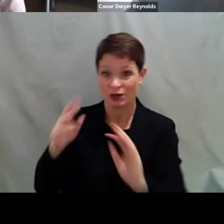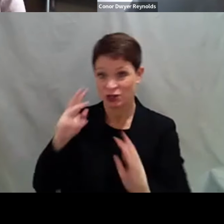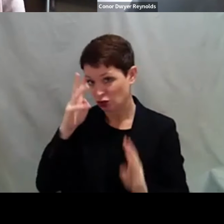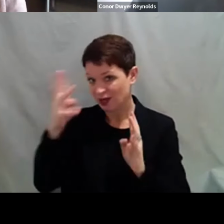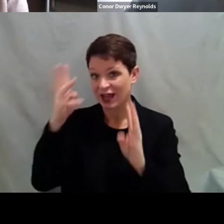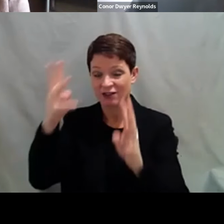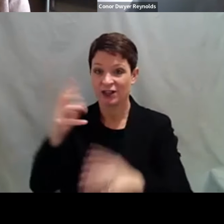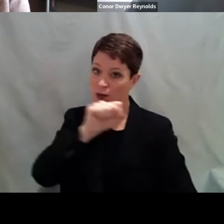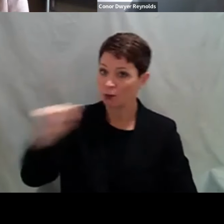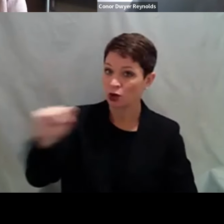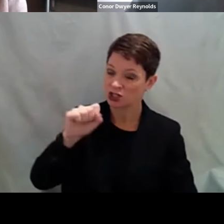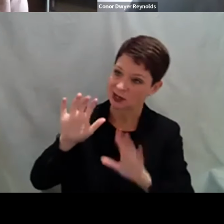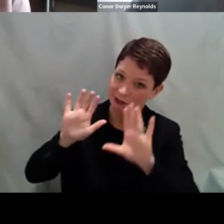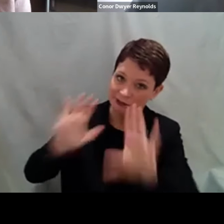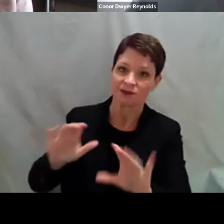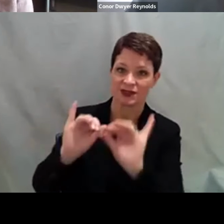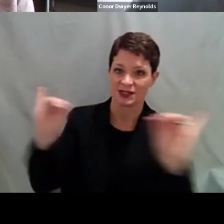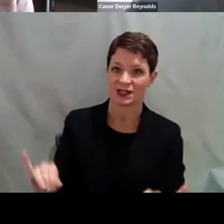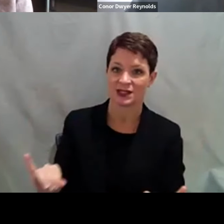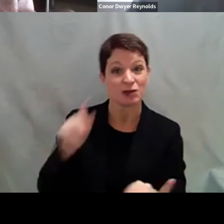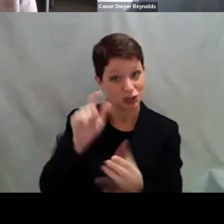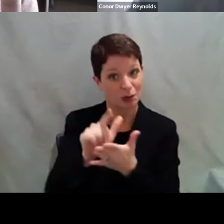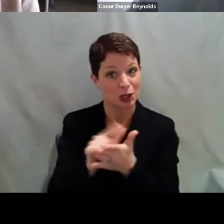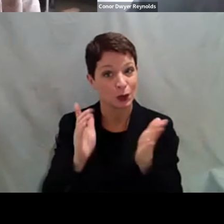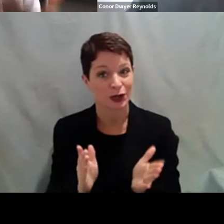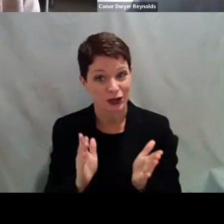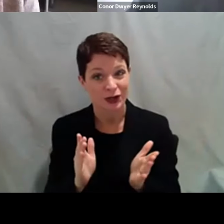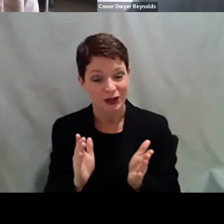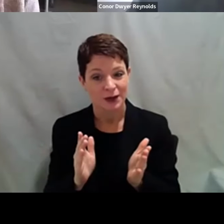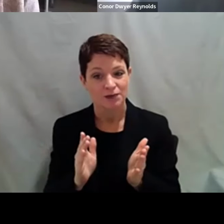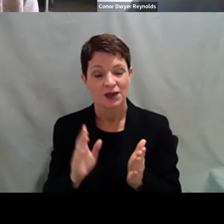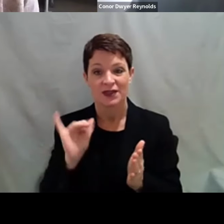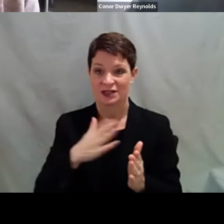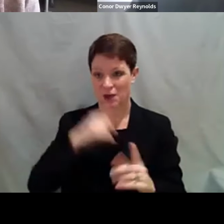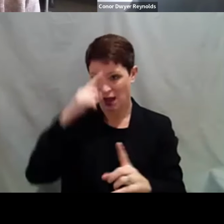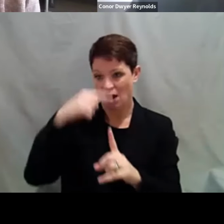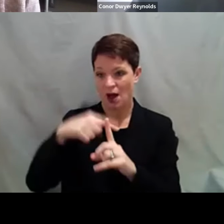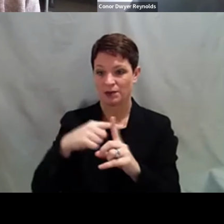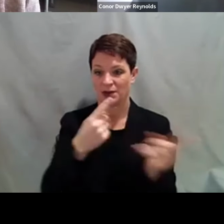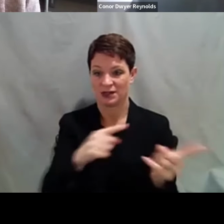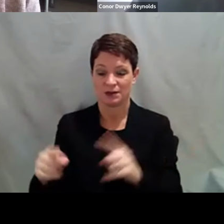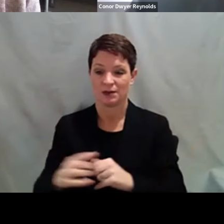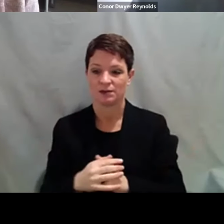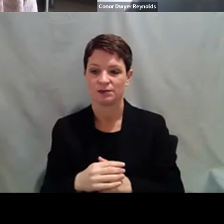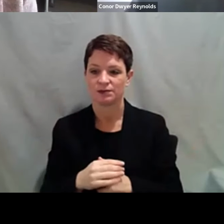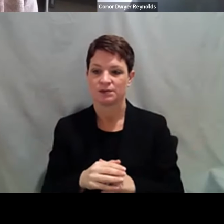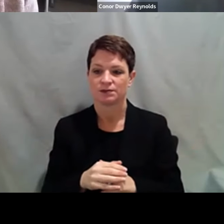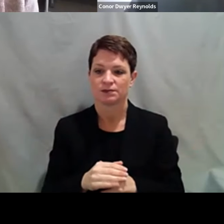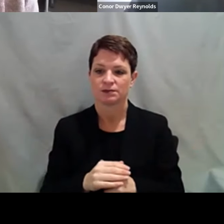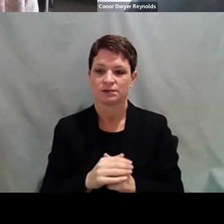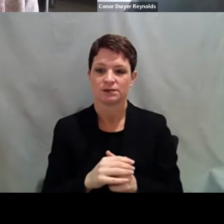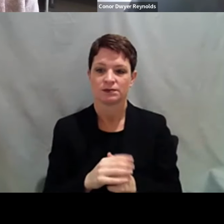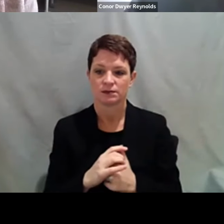to push back against systems, it should be lawyers. And so that's where my optimism sort of comes from.